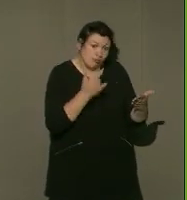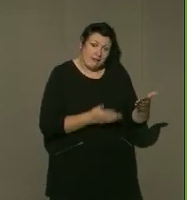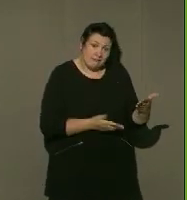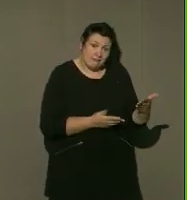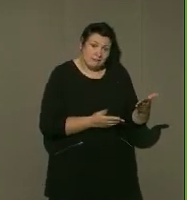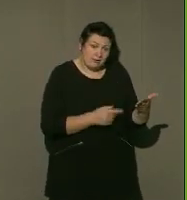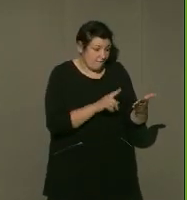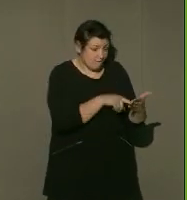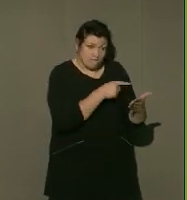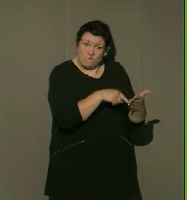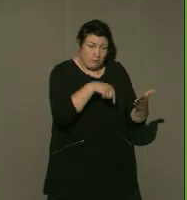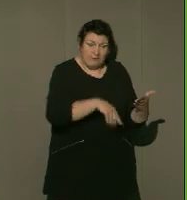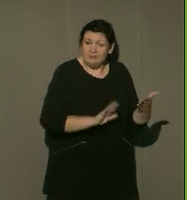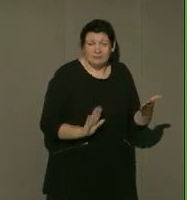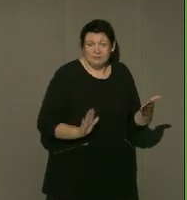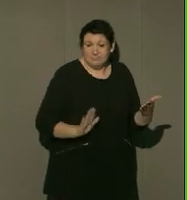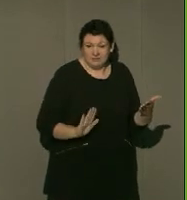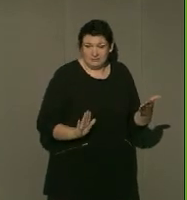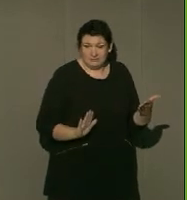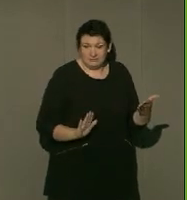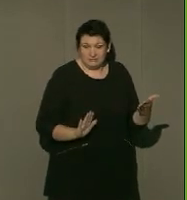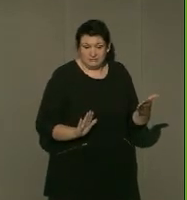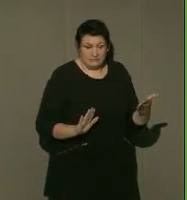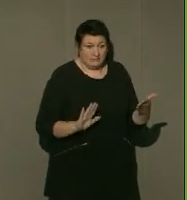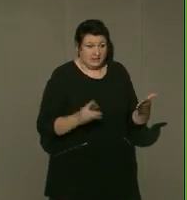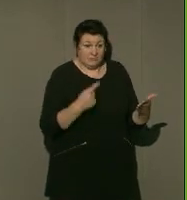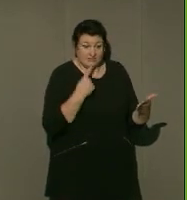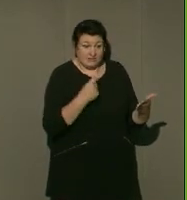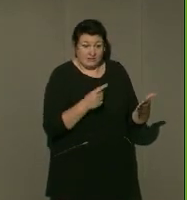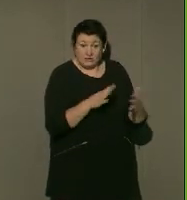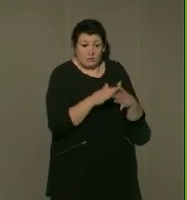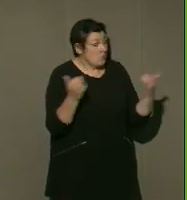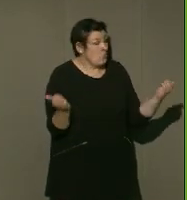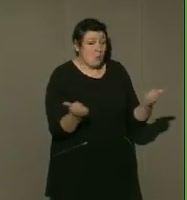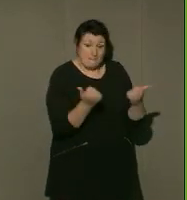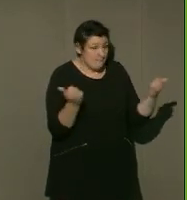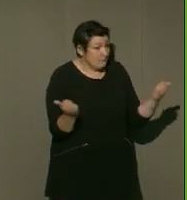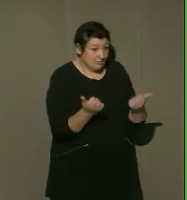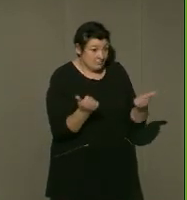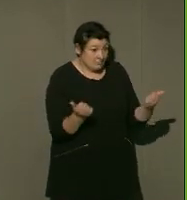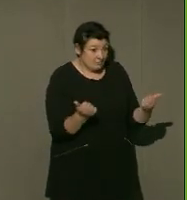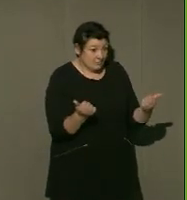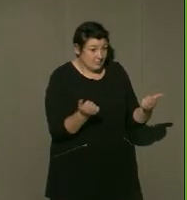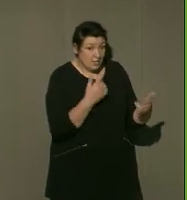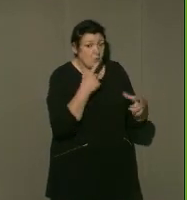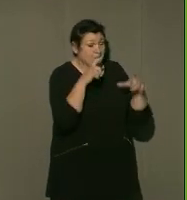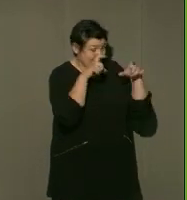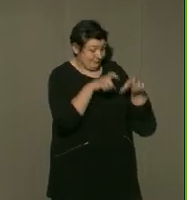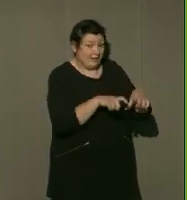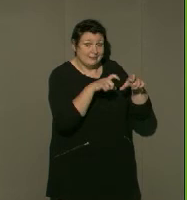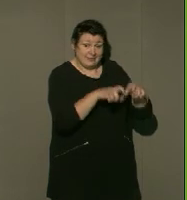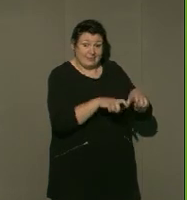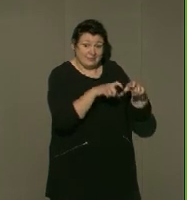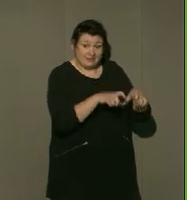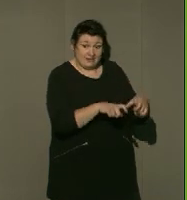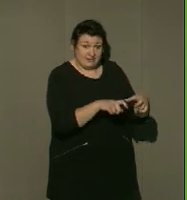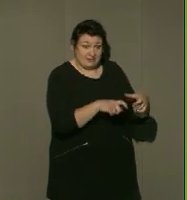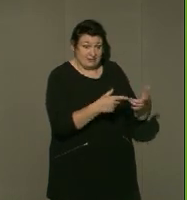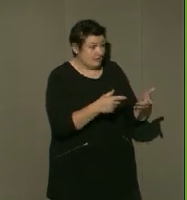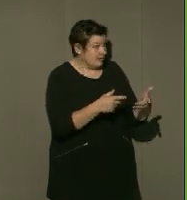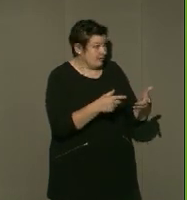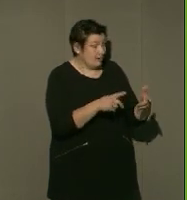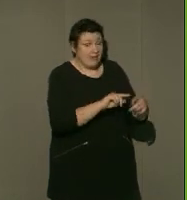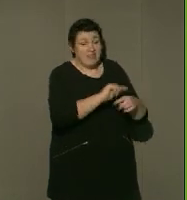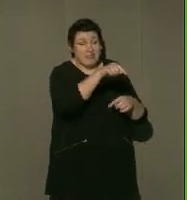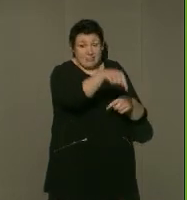vote on it here. And if it was judged to be incomplete, they would stay at that stage as a draft voting paper in the following